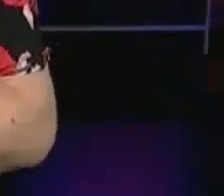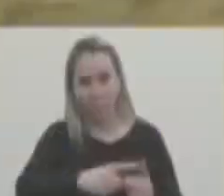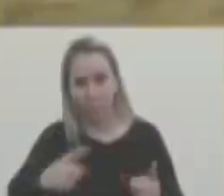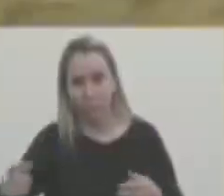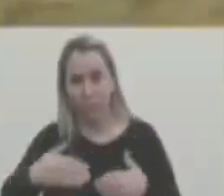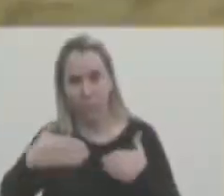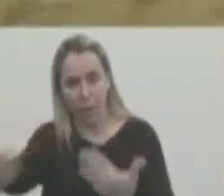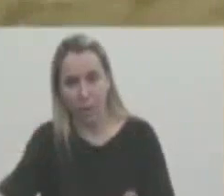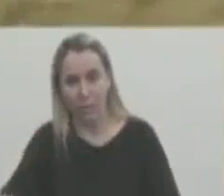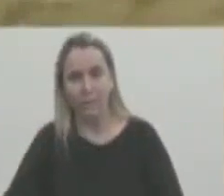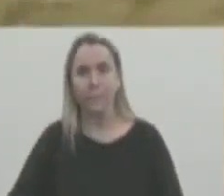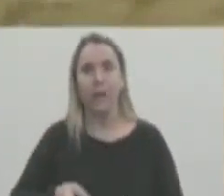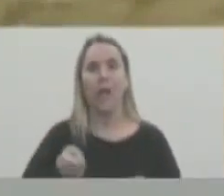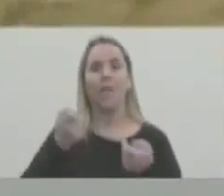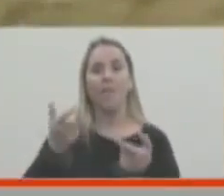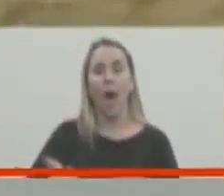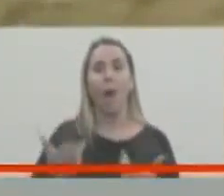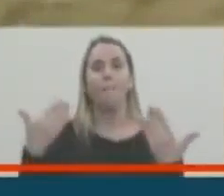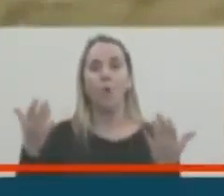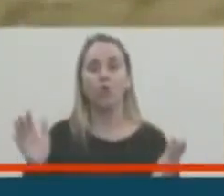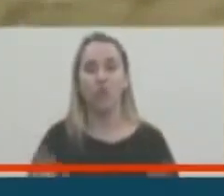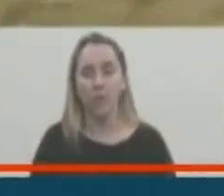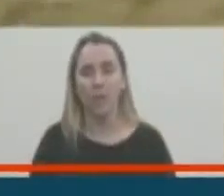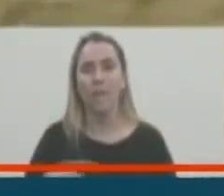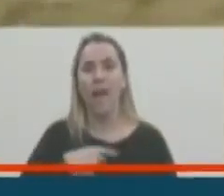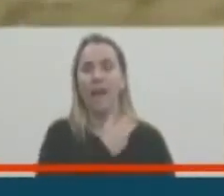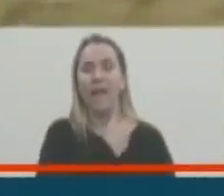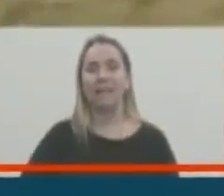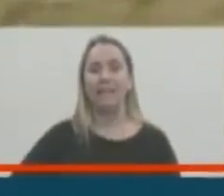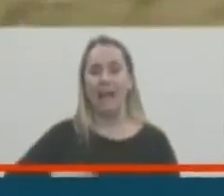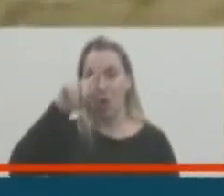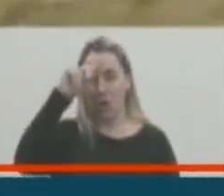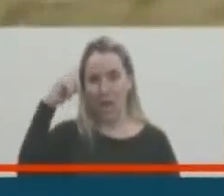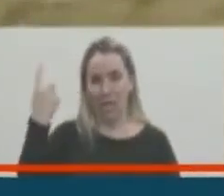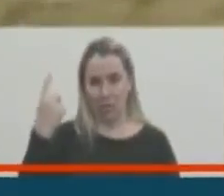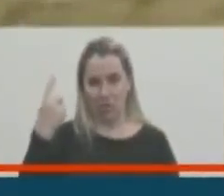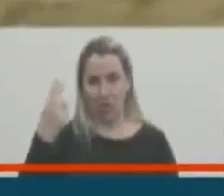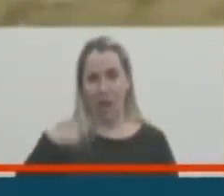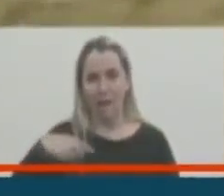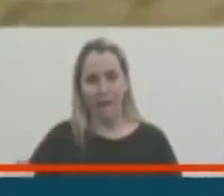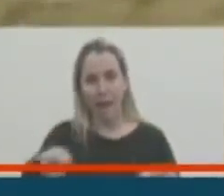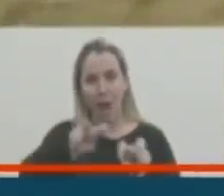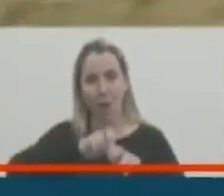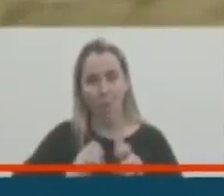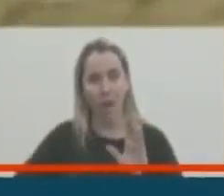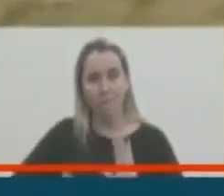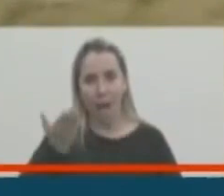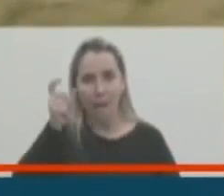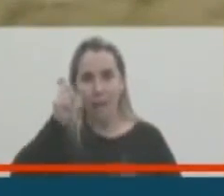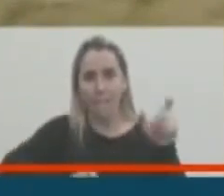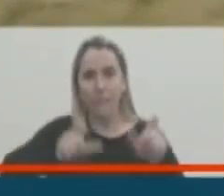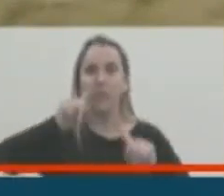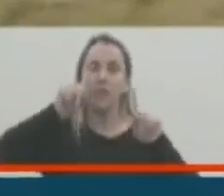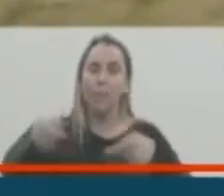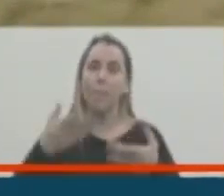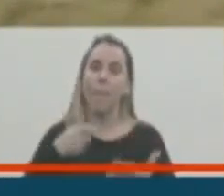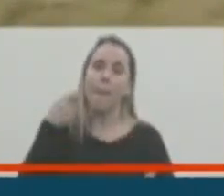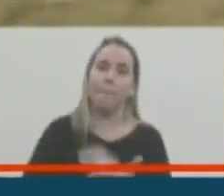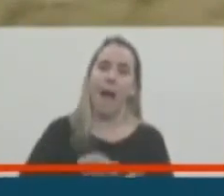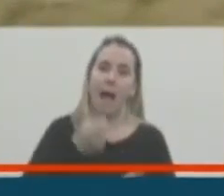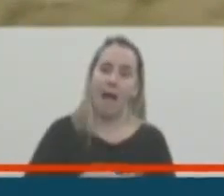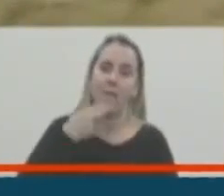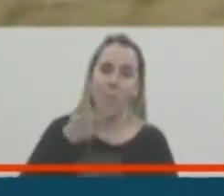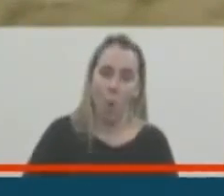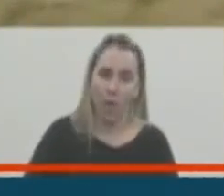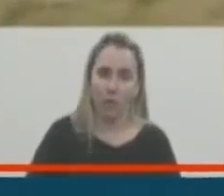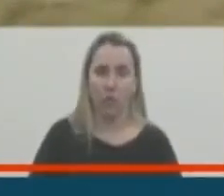facilities. The plan seeks to regularize debts exceeding $500 million and establishes payment flexibility. The